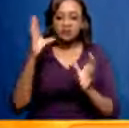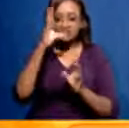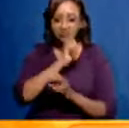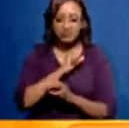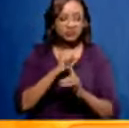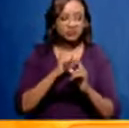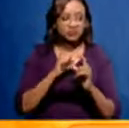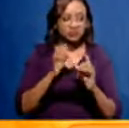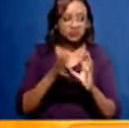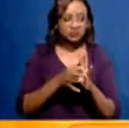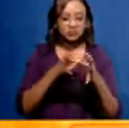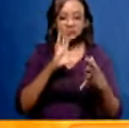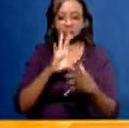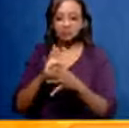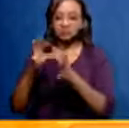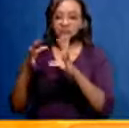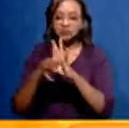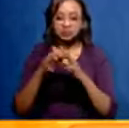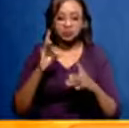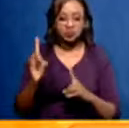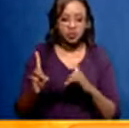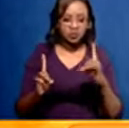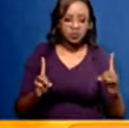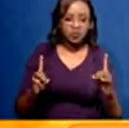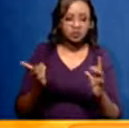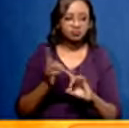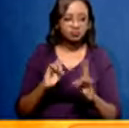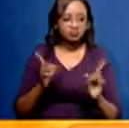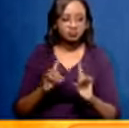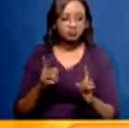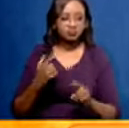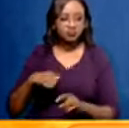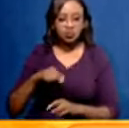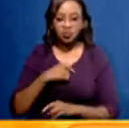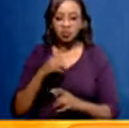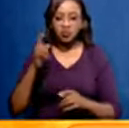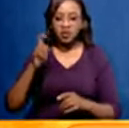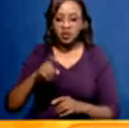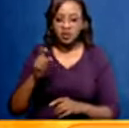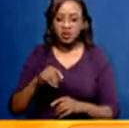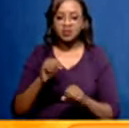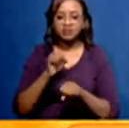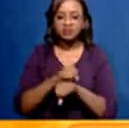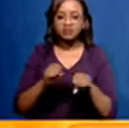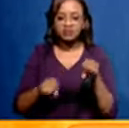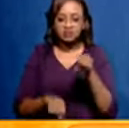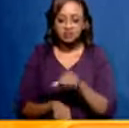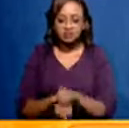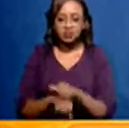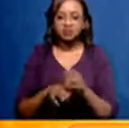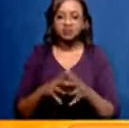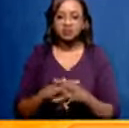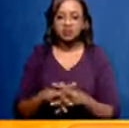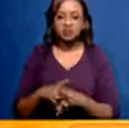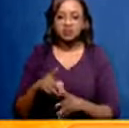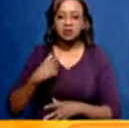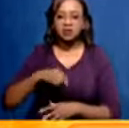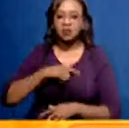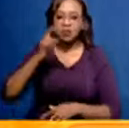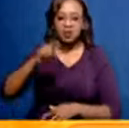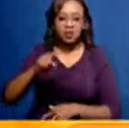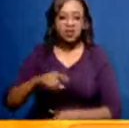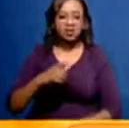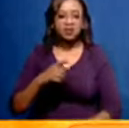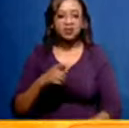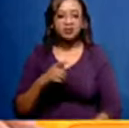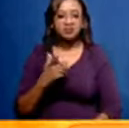one-to-one connections with universities across the globe. We need structured platforms. Mm. We need to be able, not just I